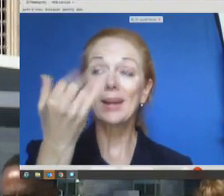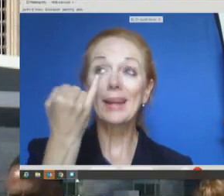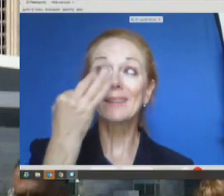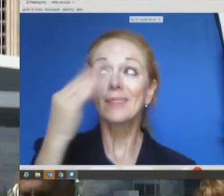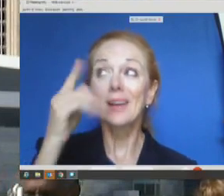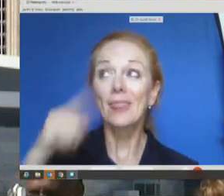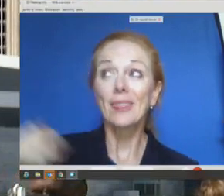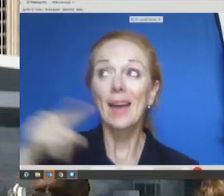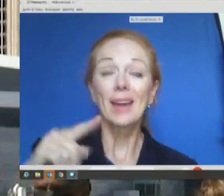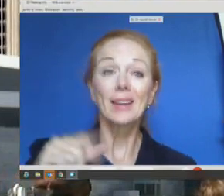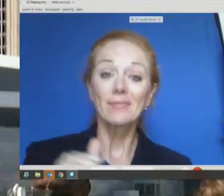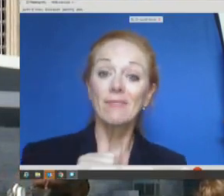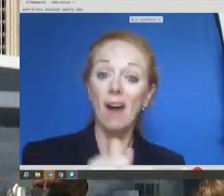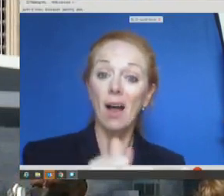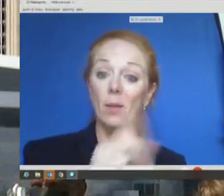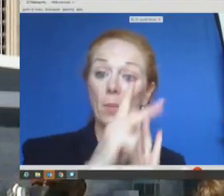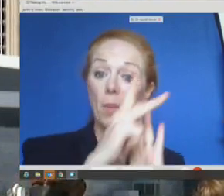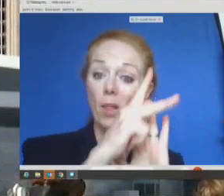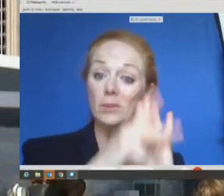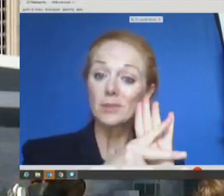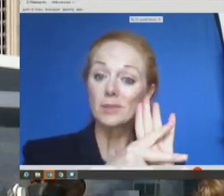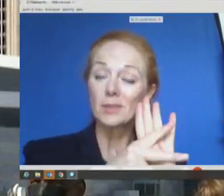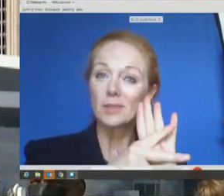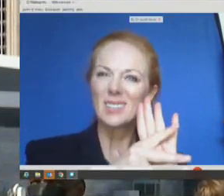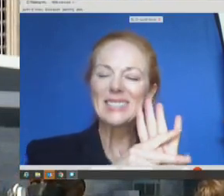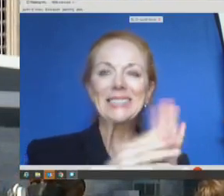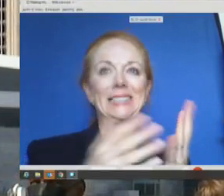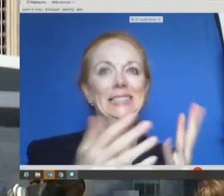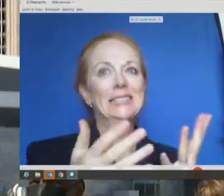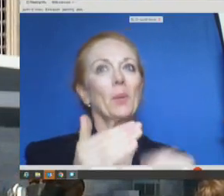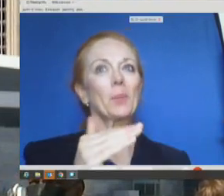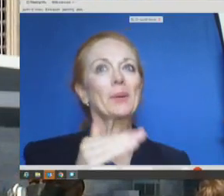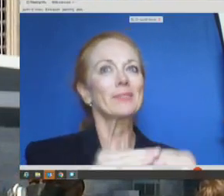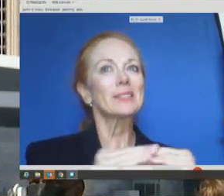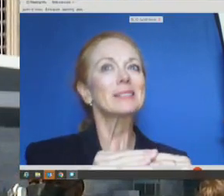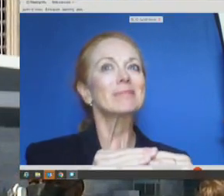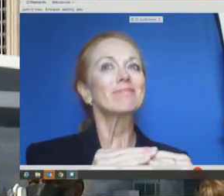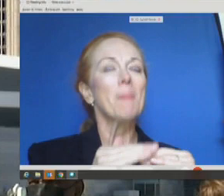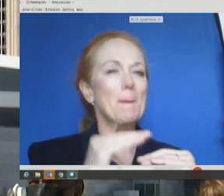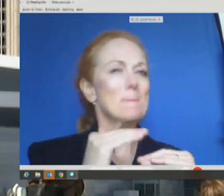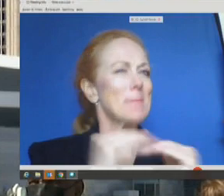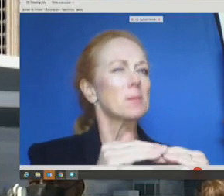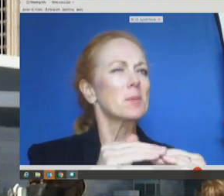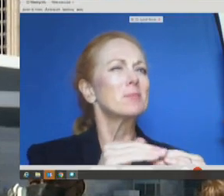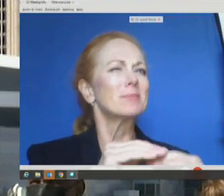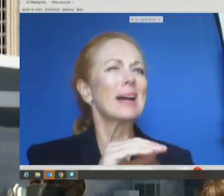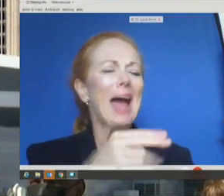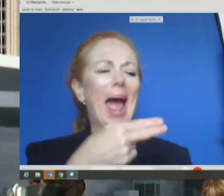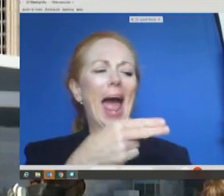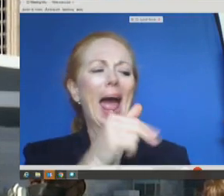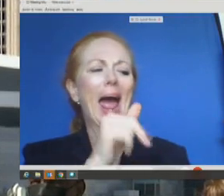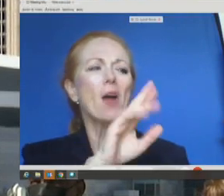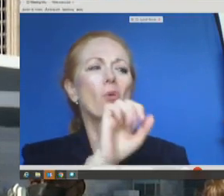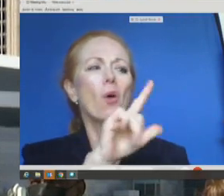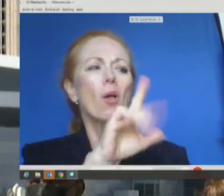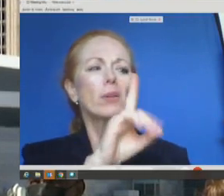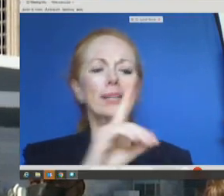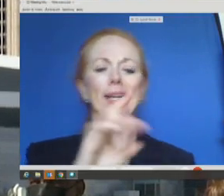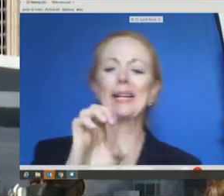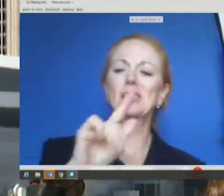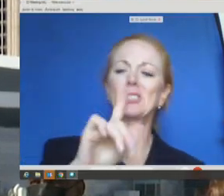why it took several weeks for them to get through it and make their decision. So I respect that decision. Given the